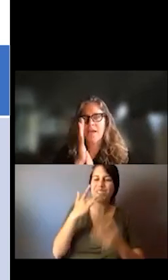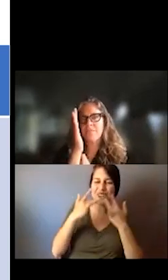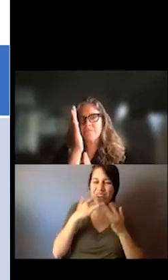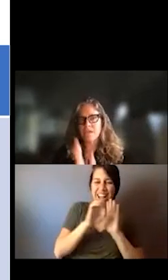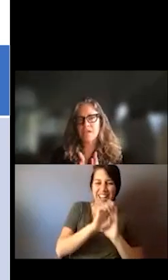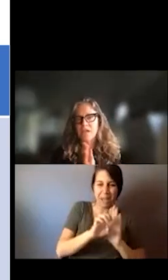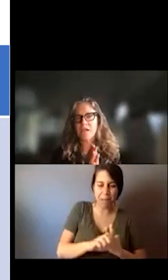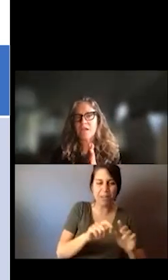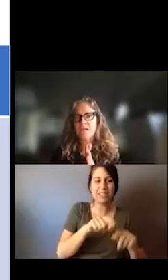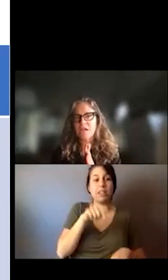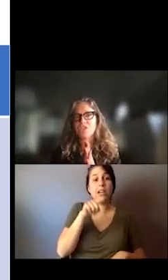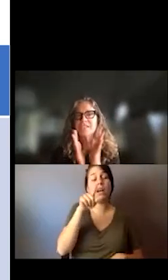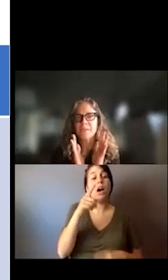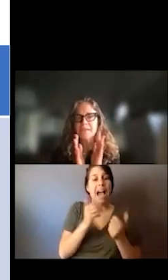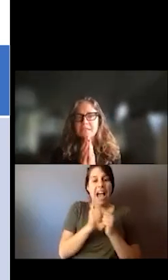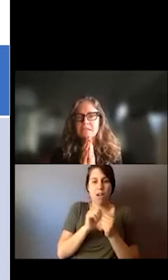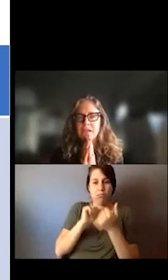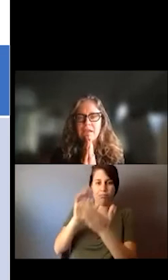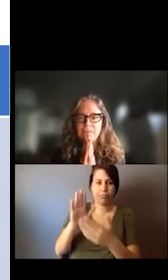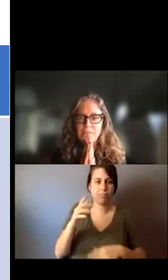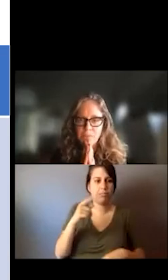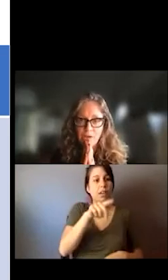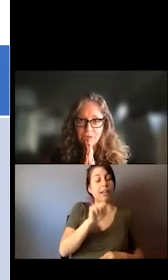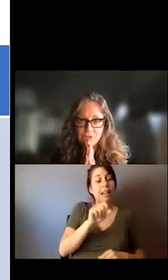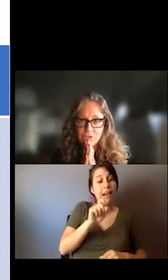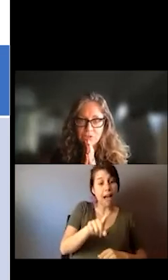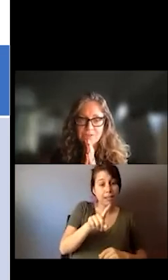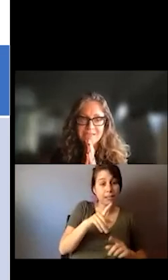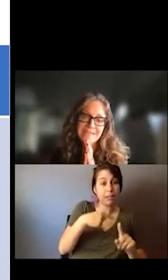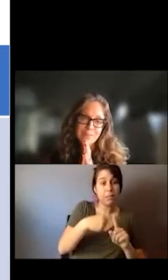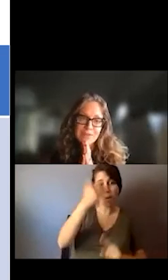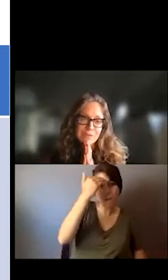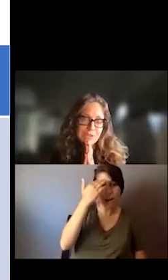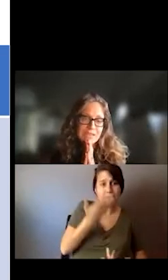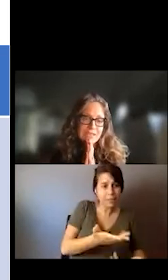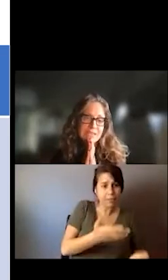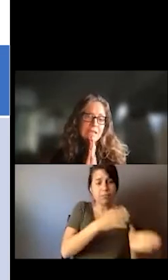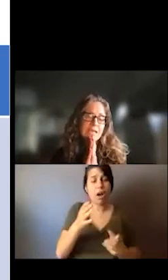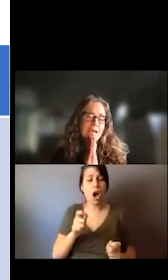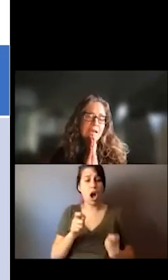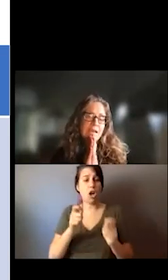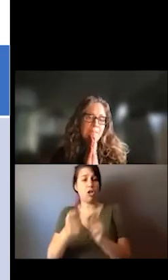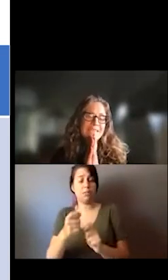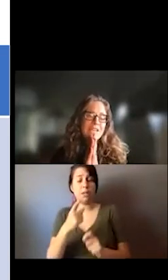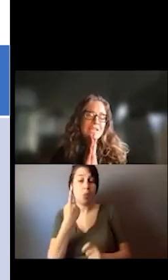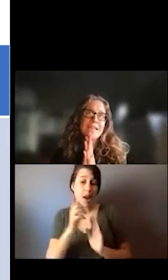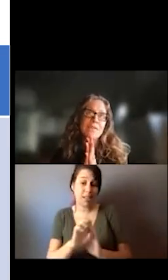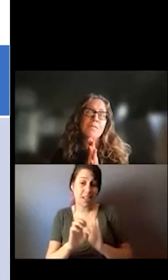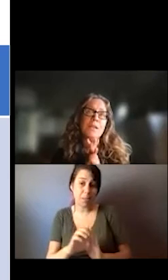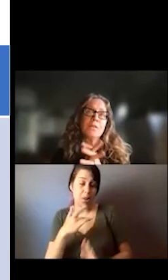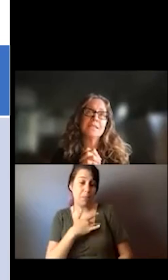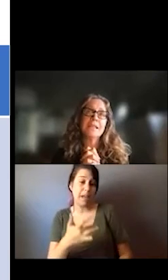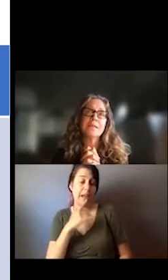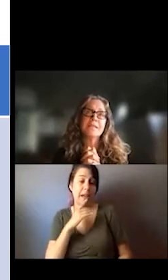level. An adjustment that people often use as an example in this field is based